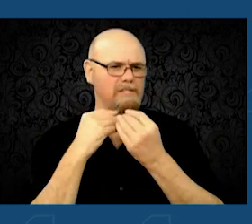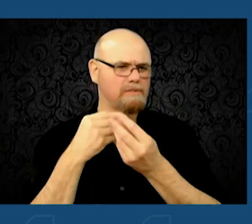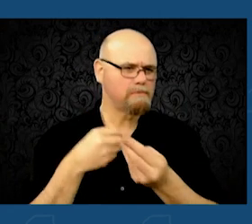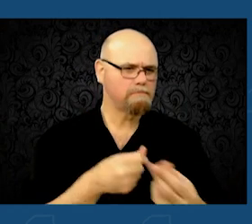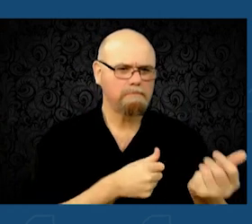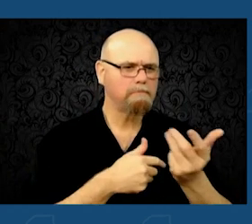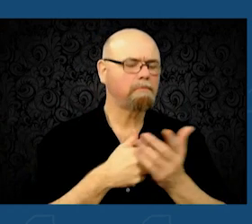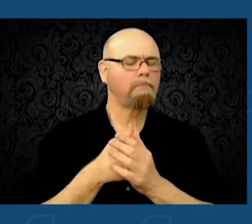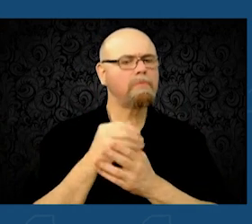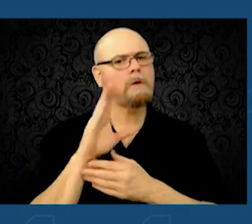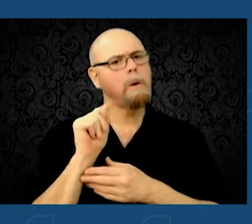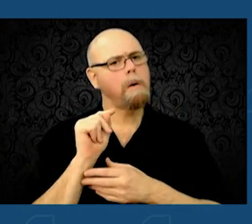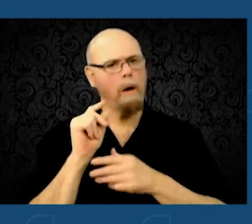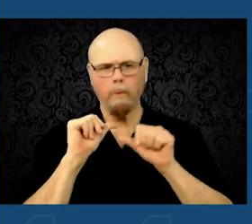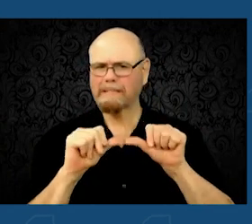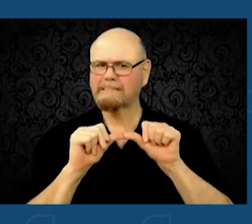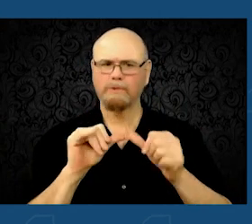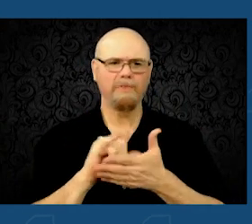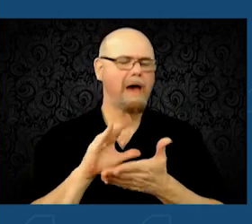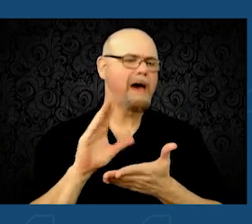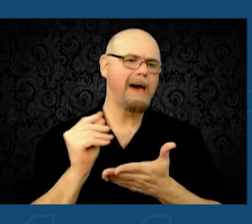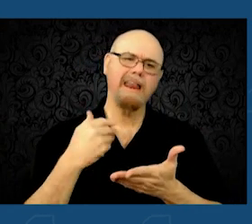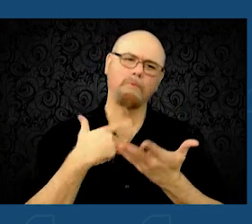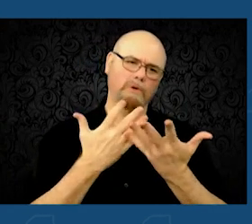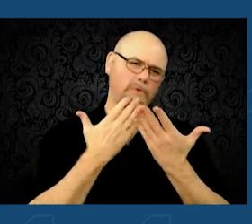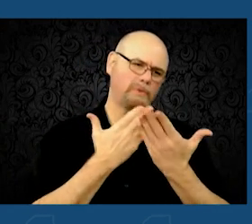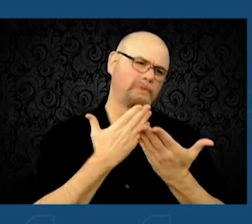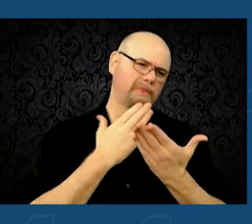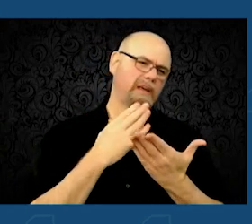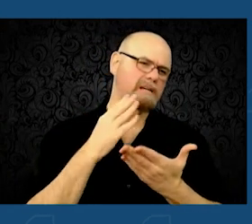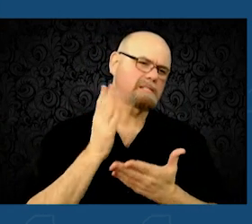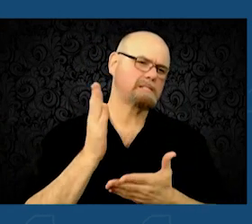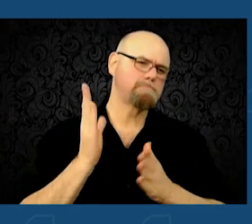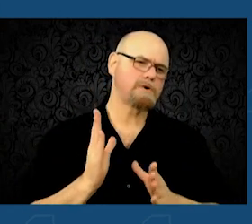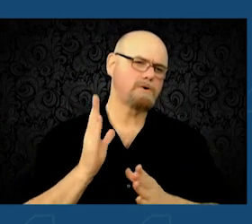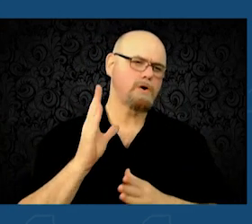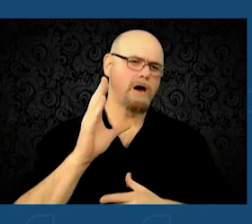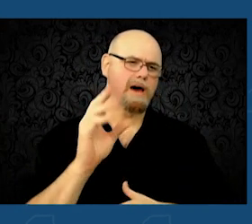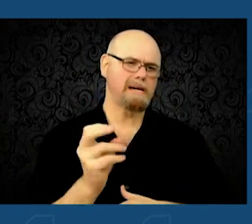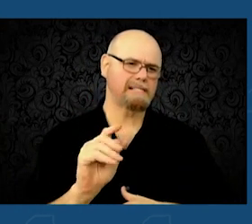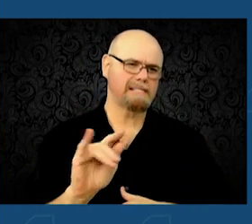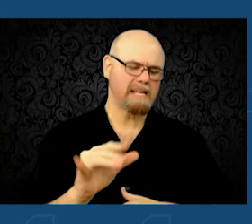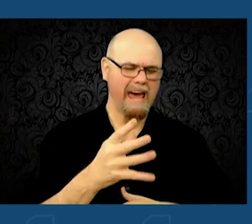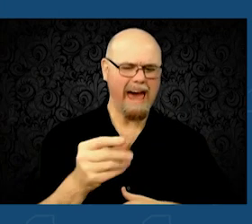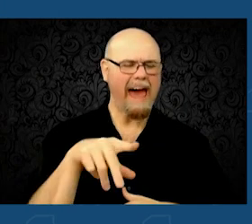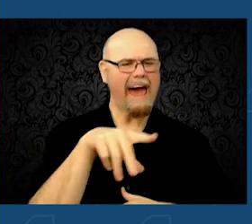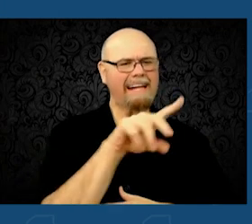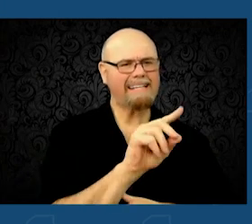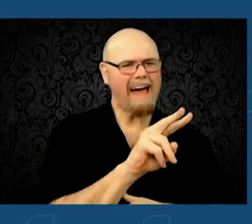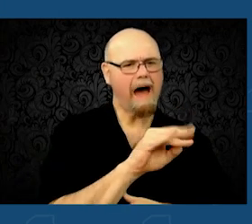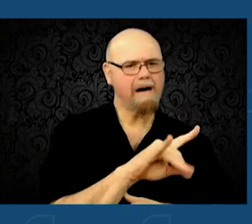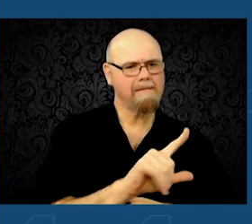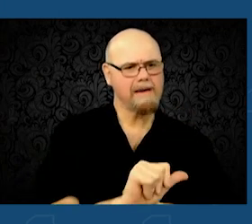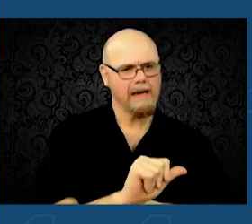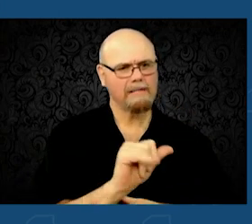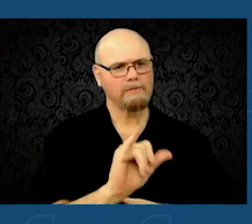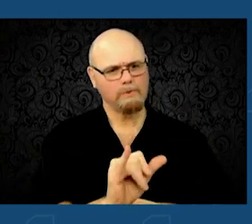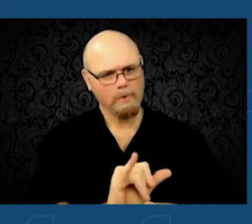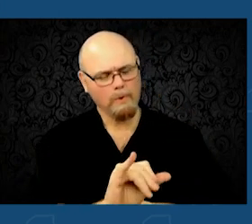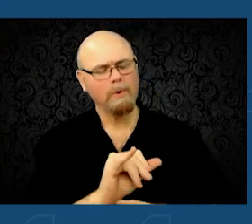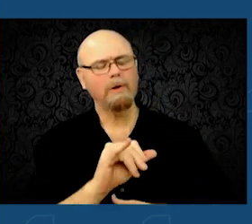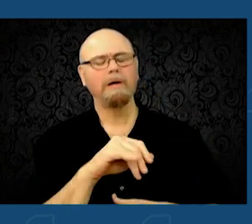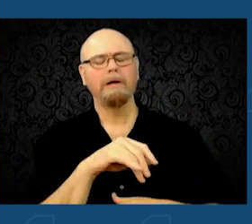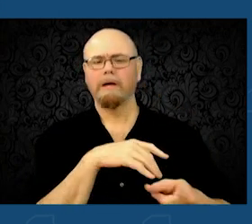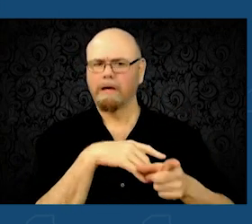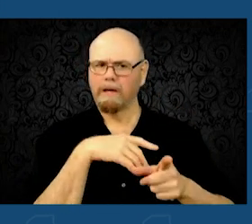I want to thank Speaker Hastie for all his effort in it. I also want to thank Assemblymember Davila, who unfortunately couldn't be here with us today.